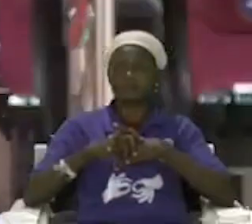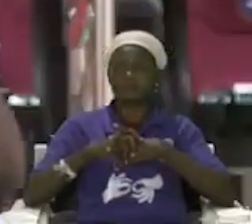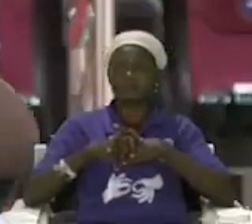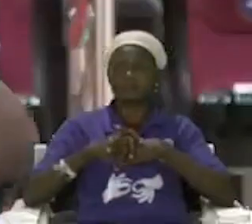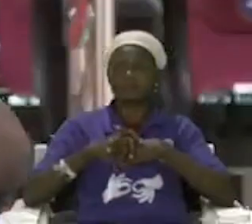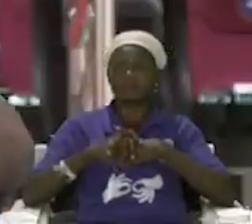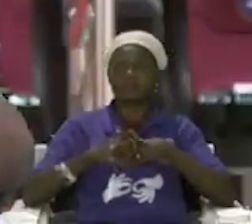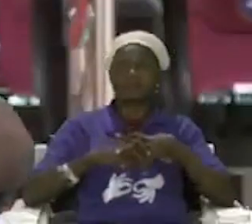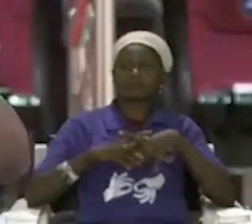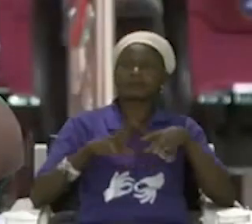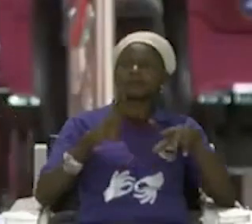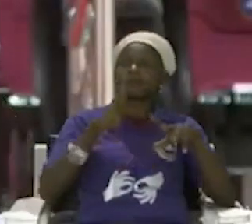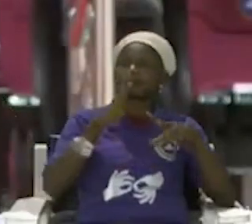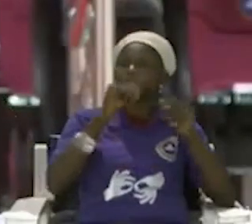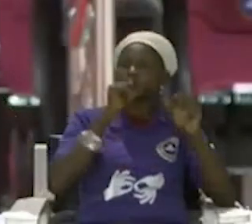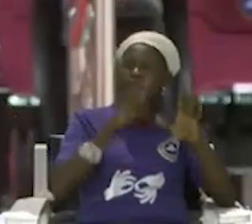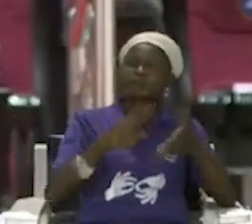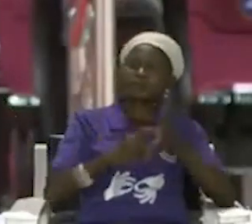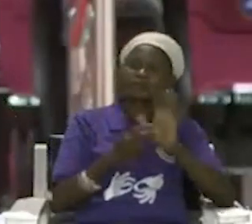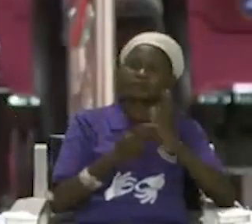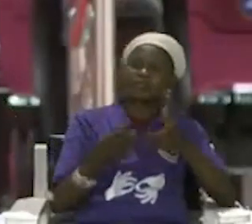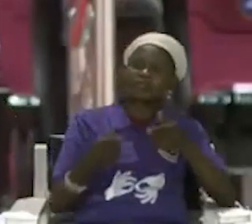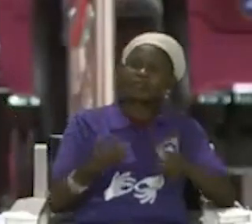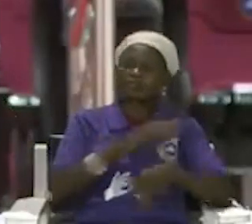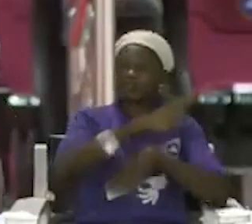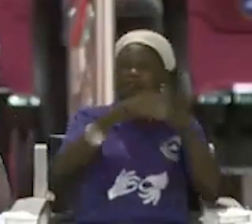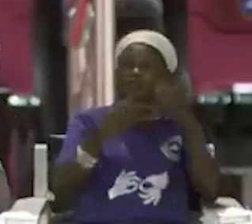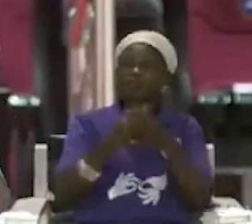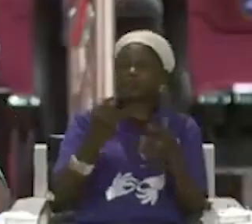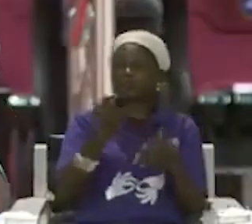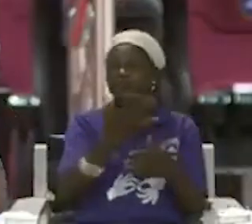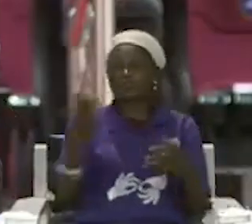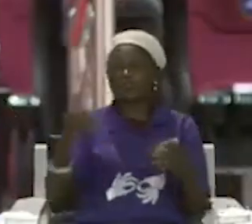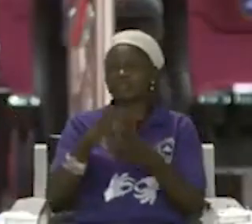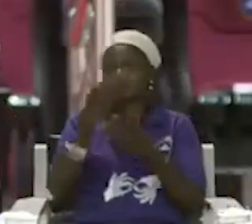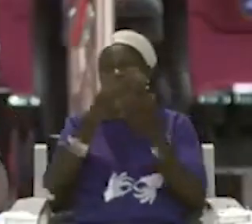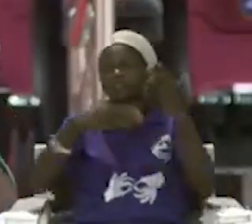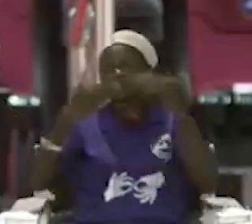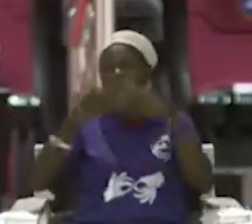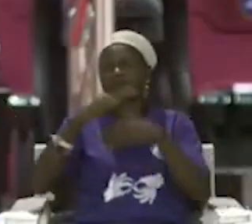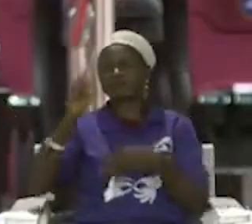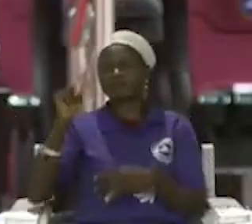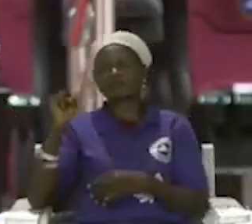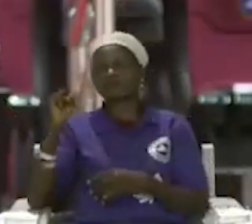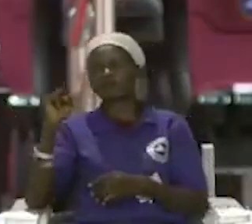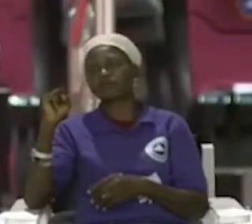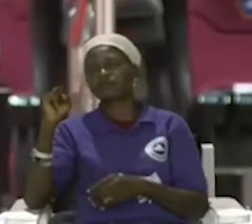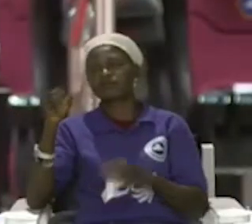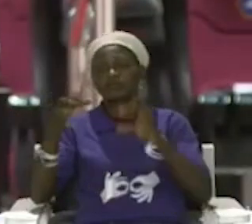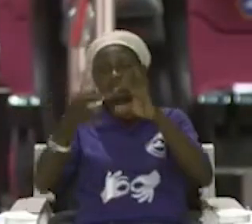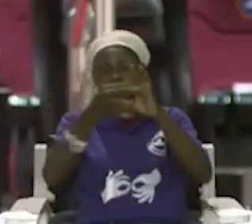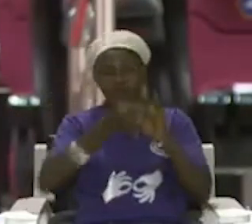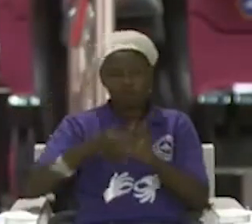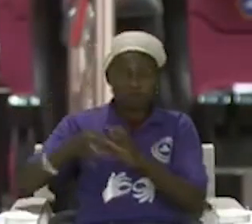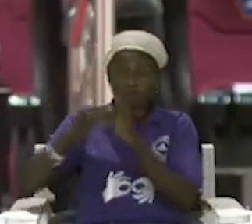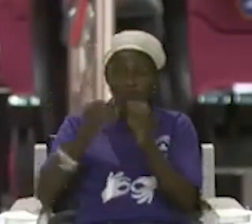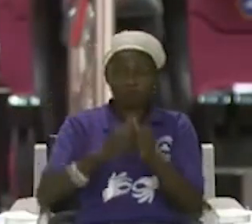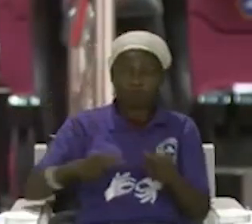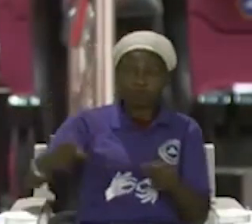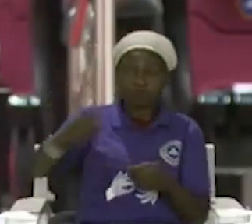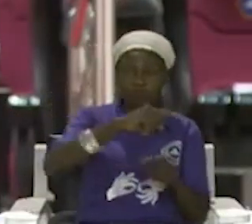Be blessed means let all the things in the heavens cooperate with you to